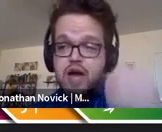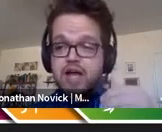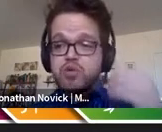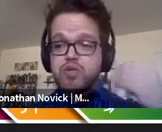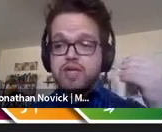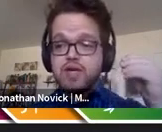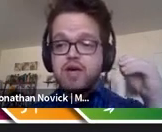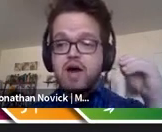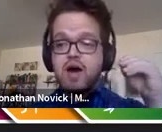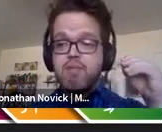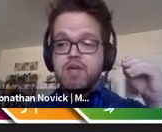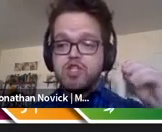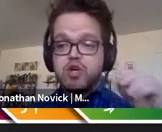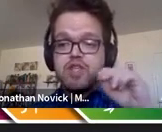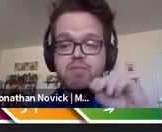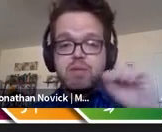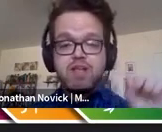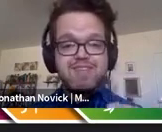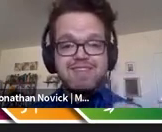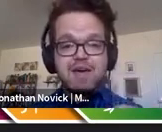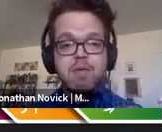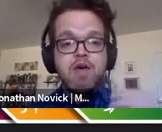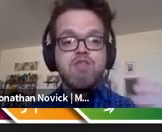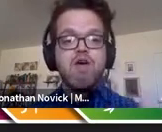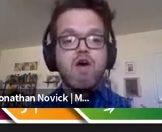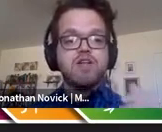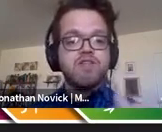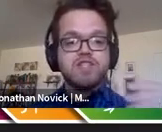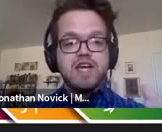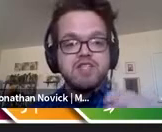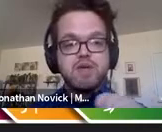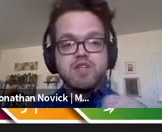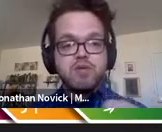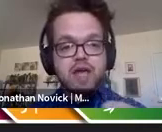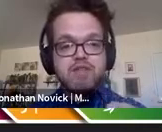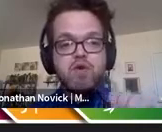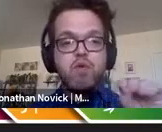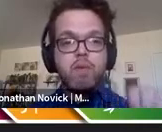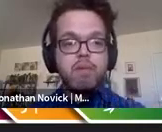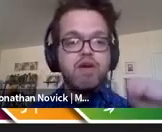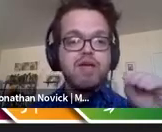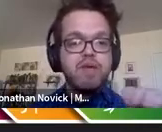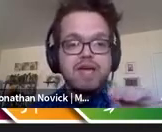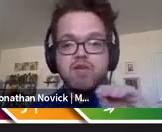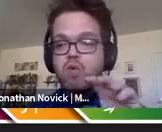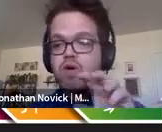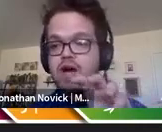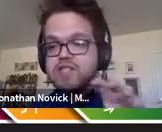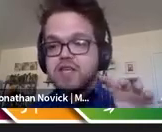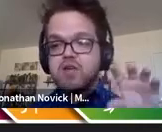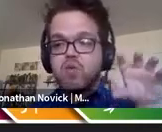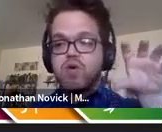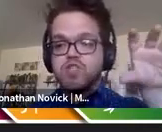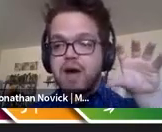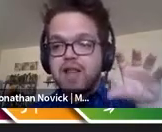to actually ensuring that people can see them, there are different settings based on your platform where people can pin or